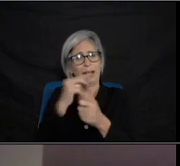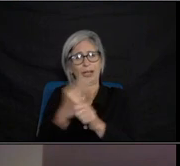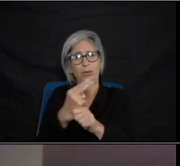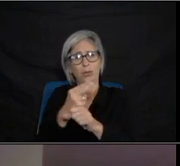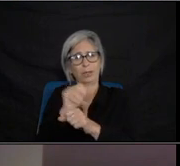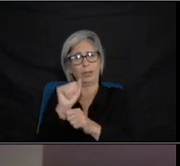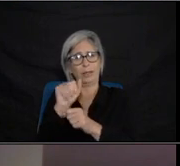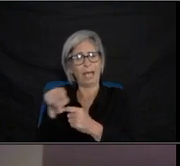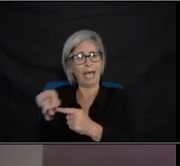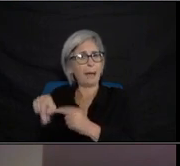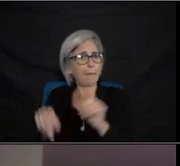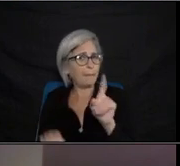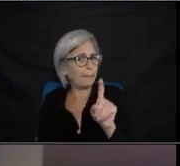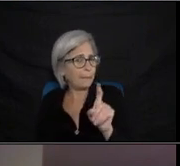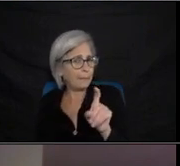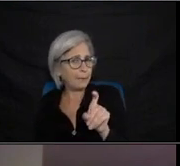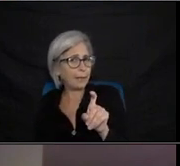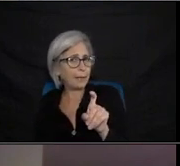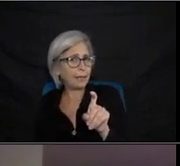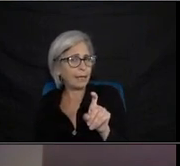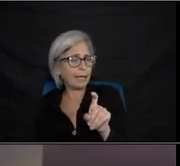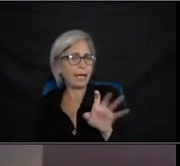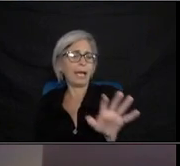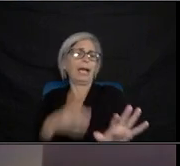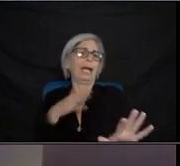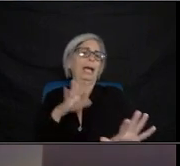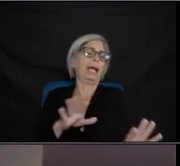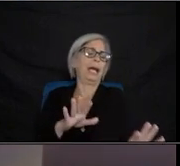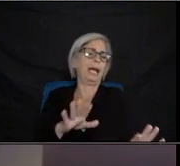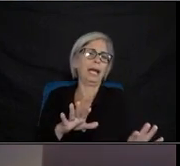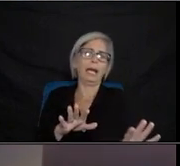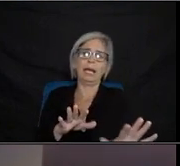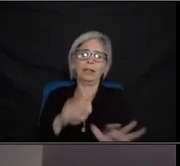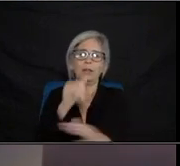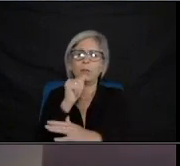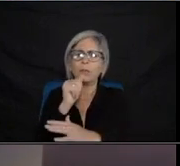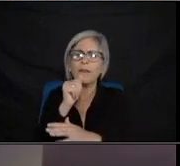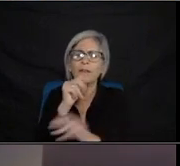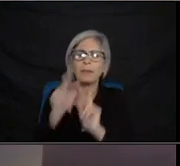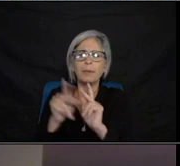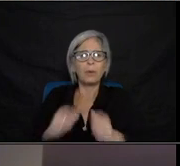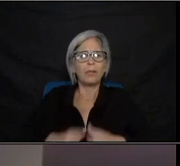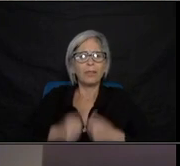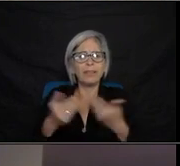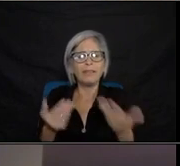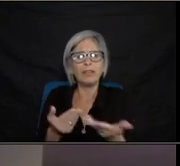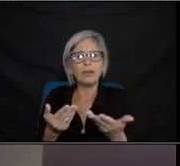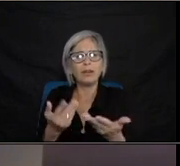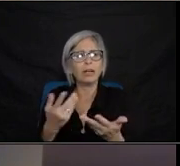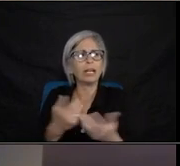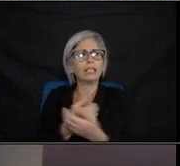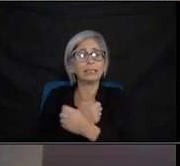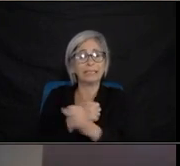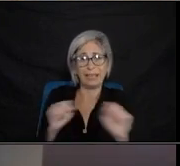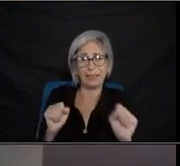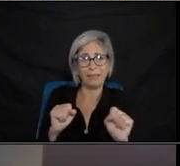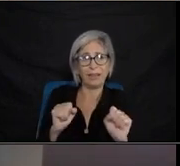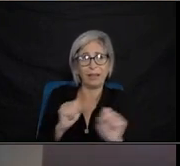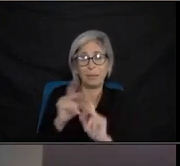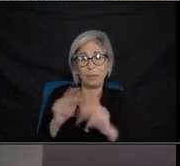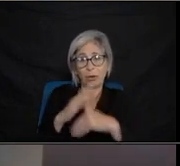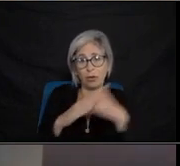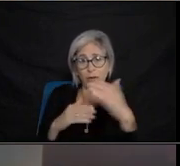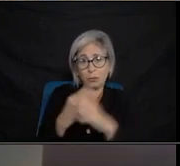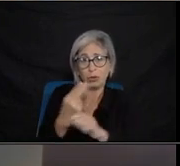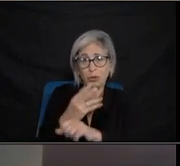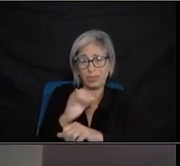app? I just want to ensure the privacy of the residents are secured and so people feel comfortable using